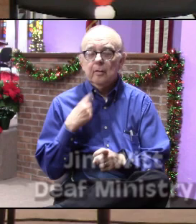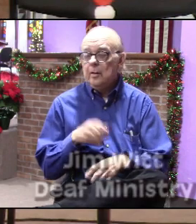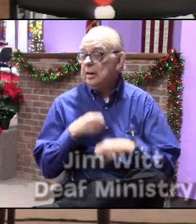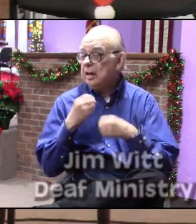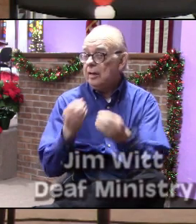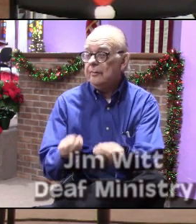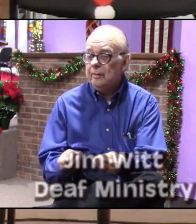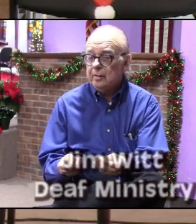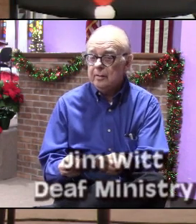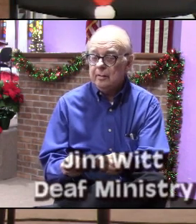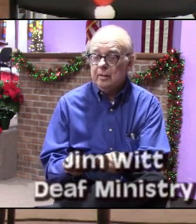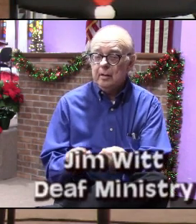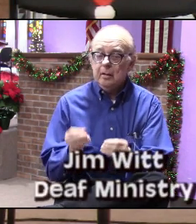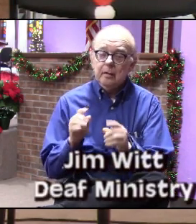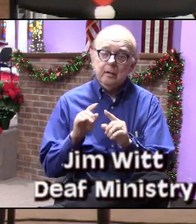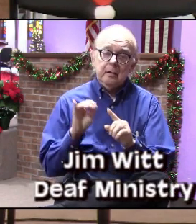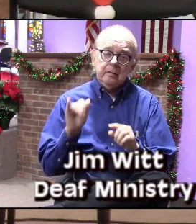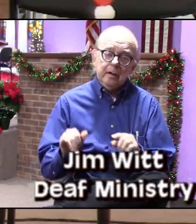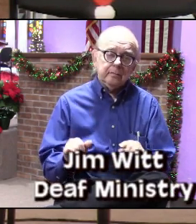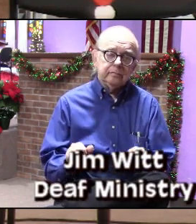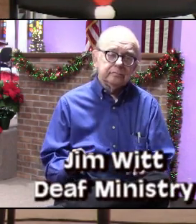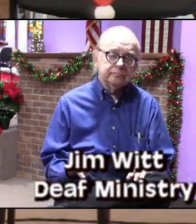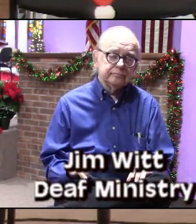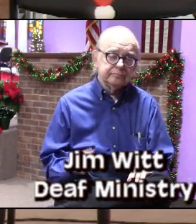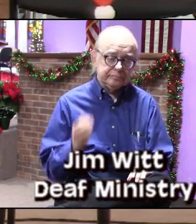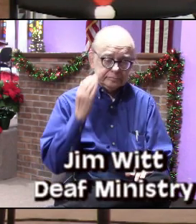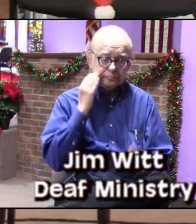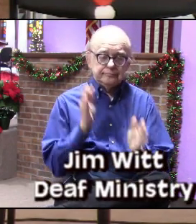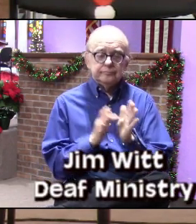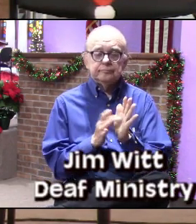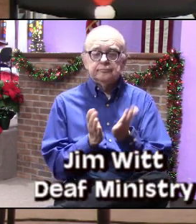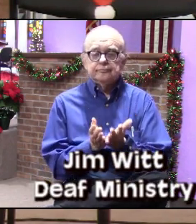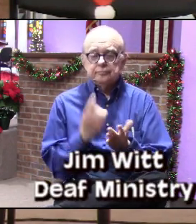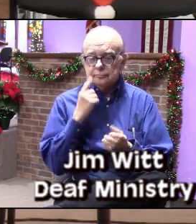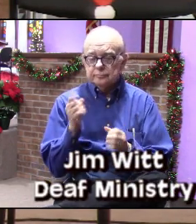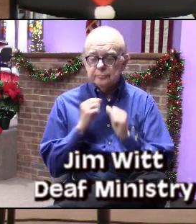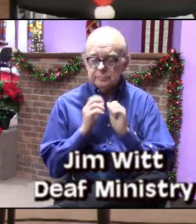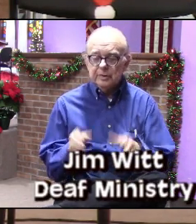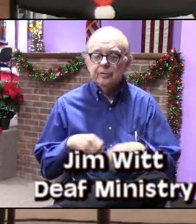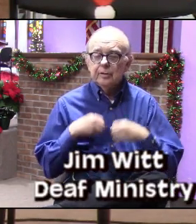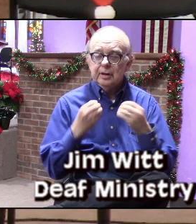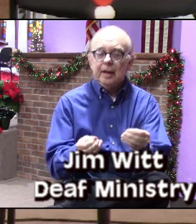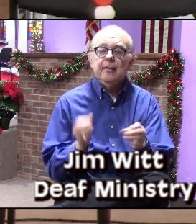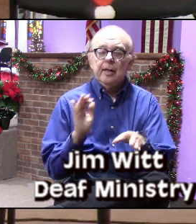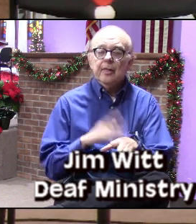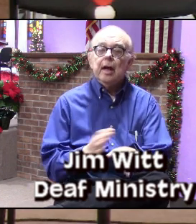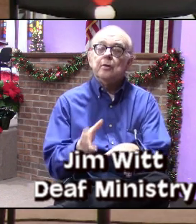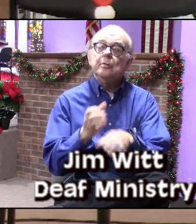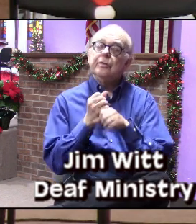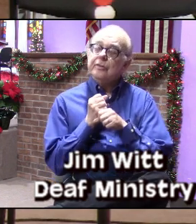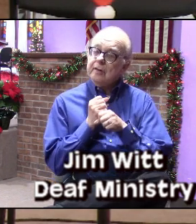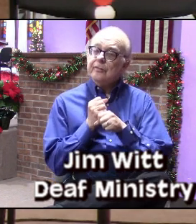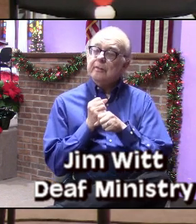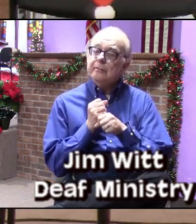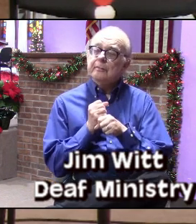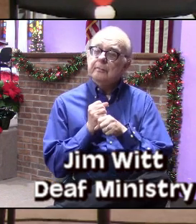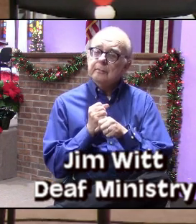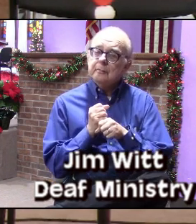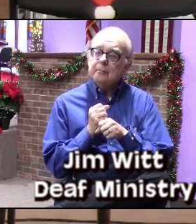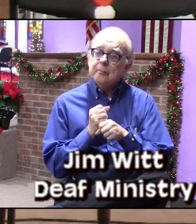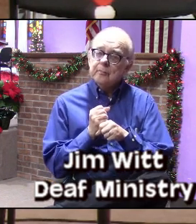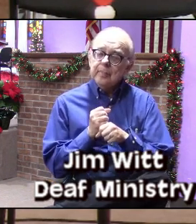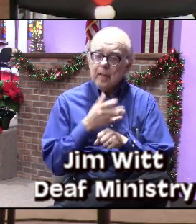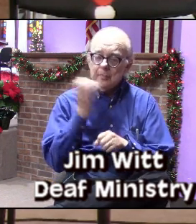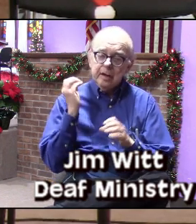give or get. You know, the Bible says it's more blessed to give than it is to receive. And the